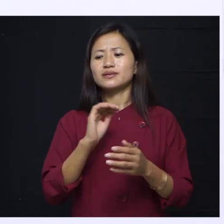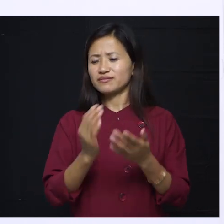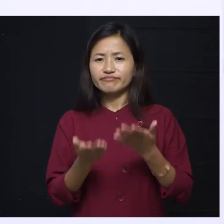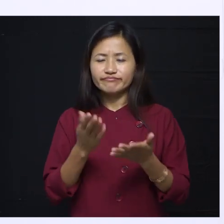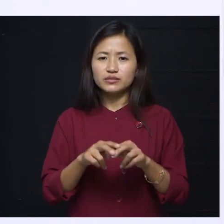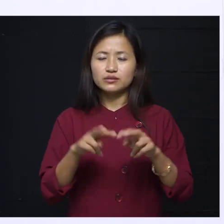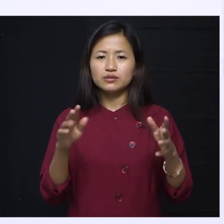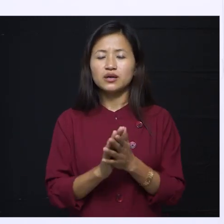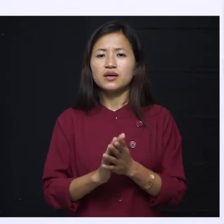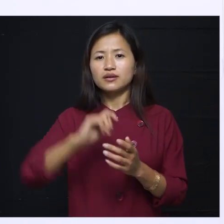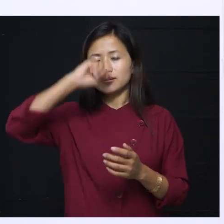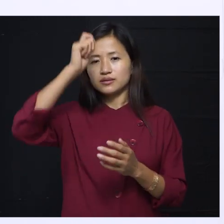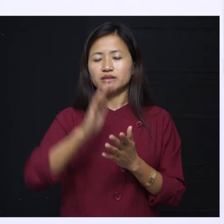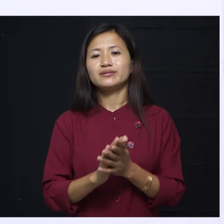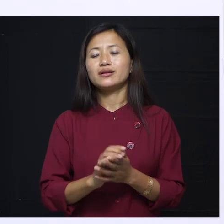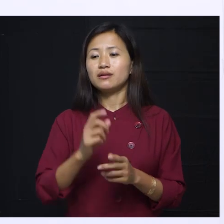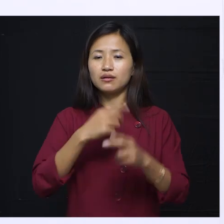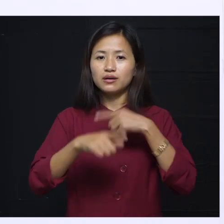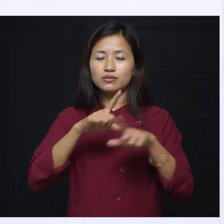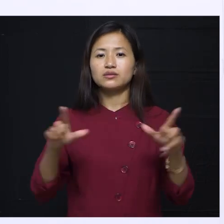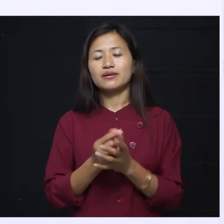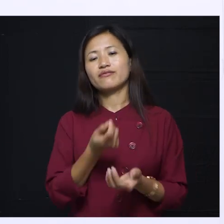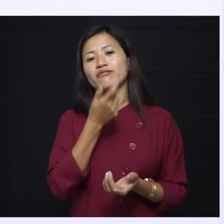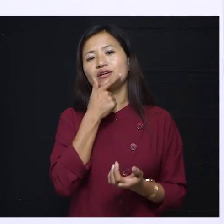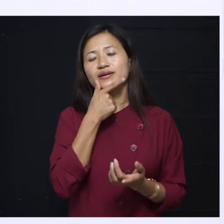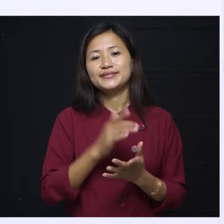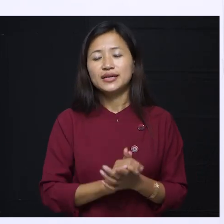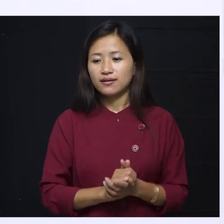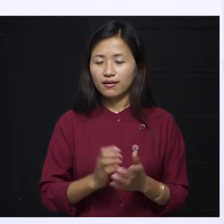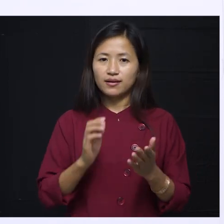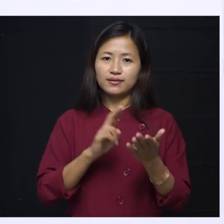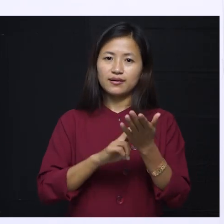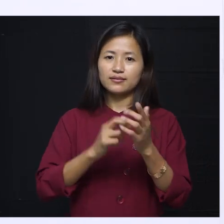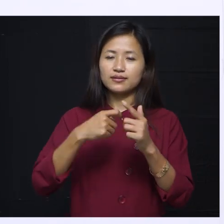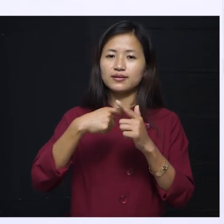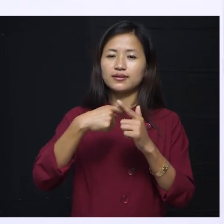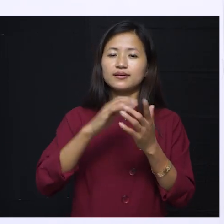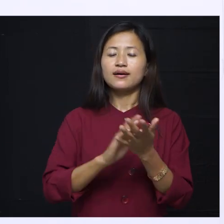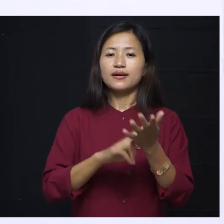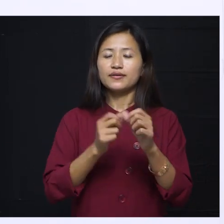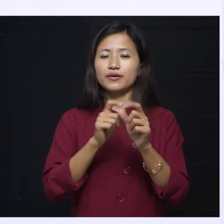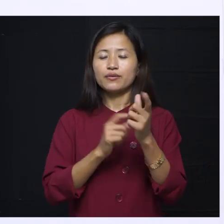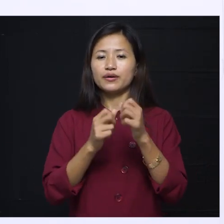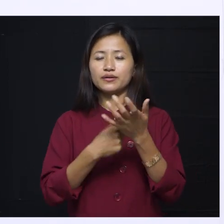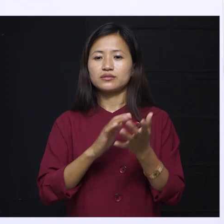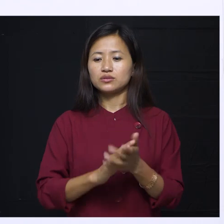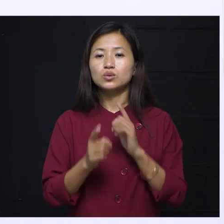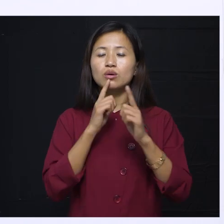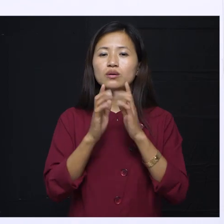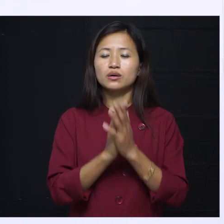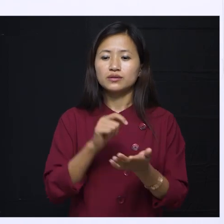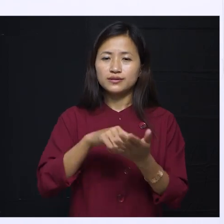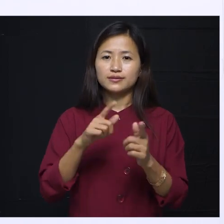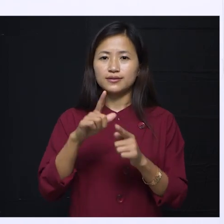sometimes English language is very funny. So that is also something that R.K. Narayan has also talked about in the lesson